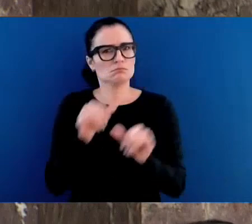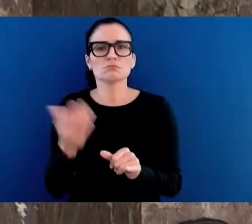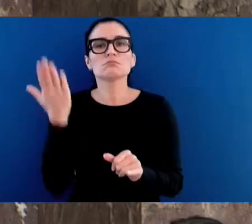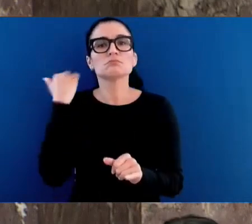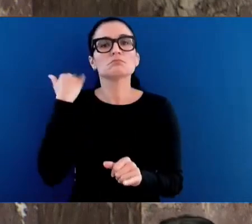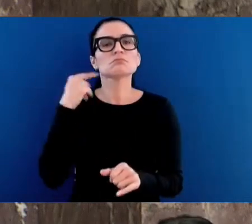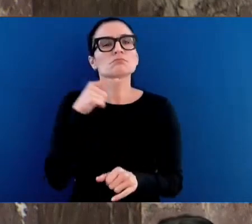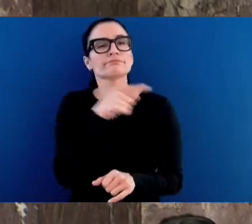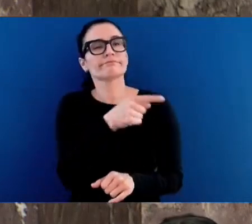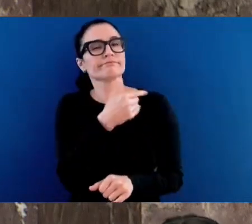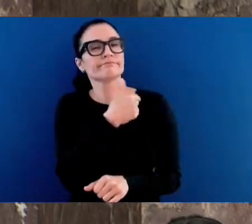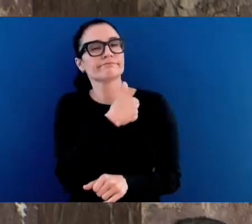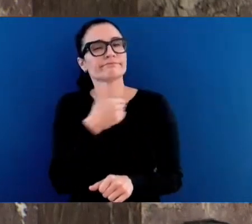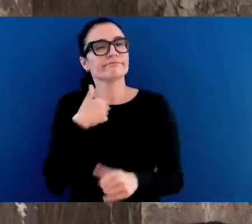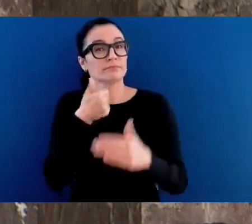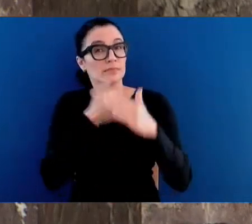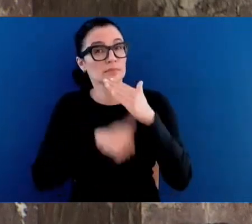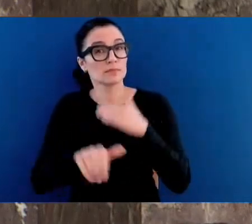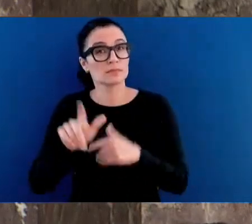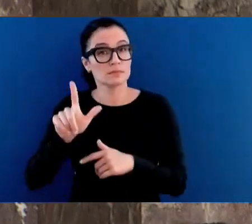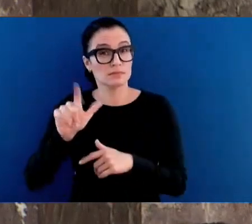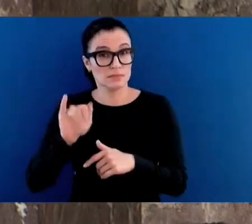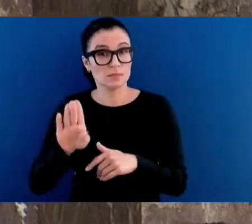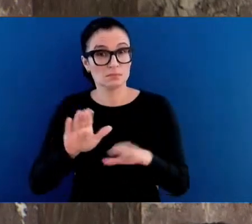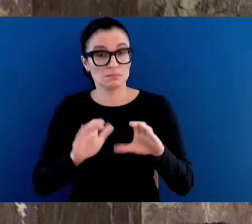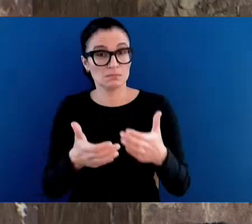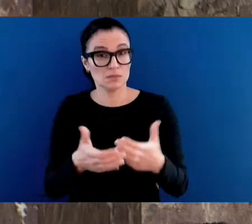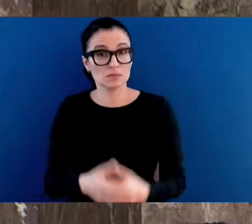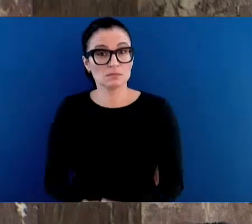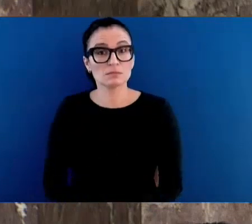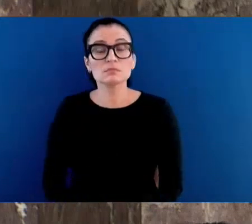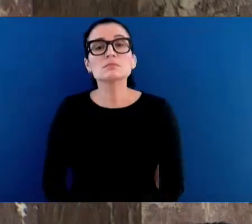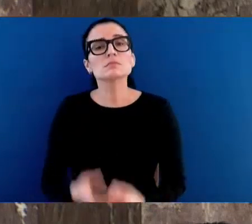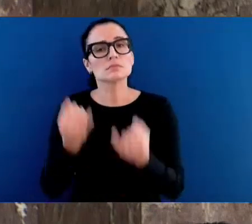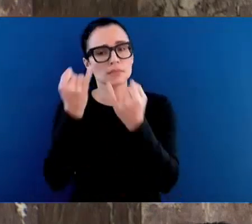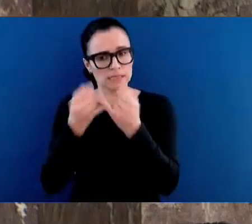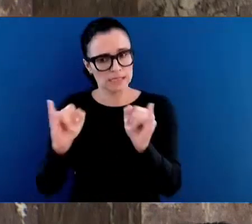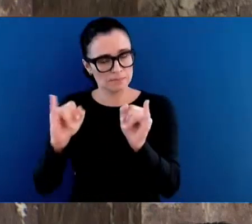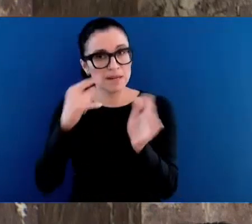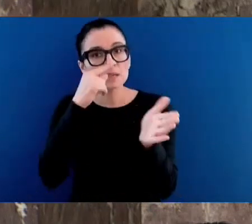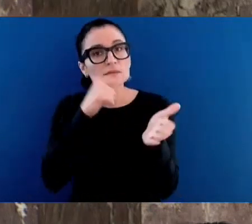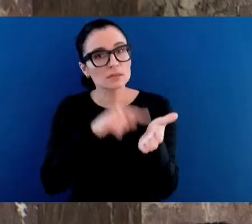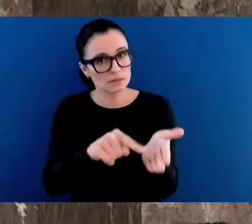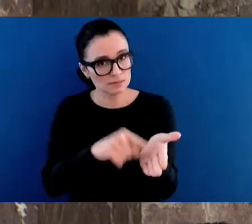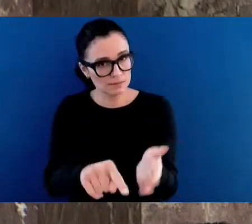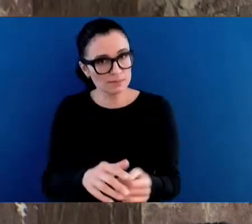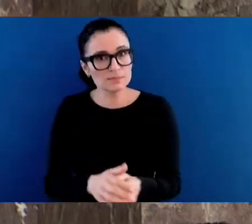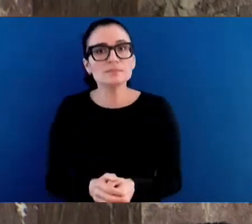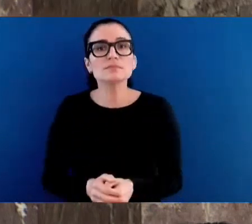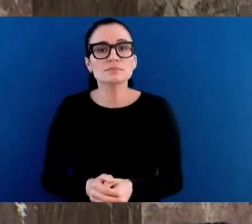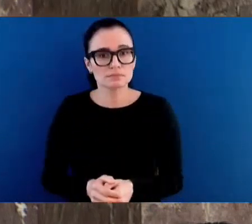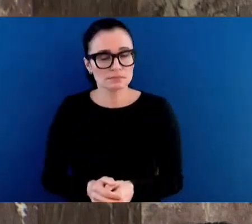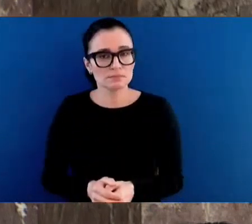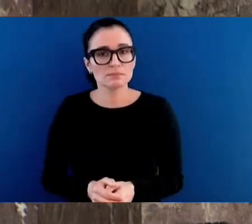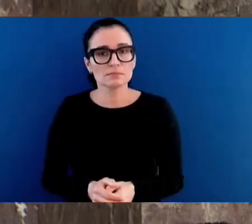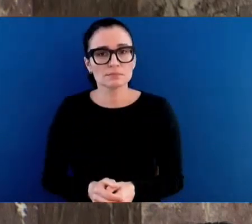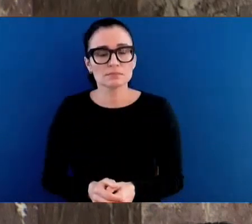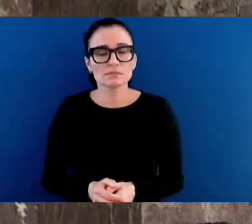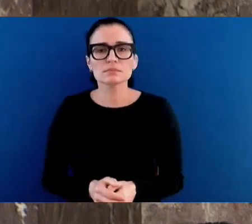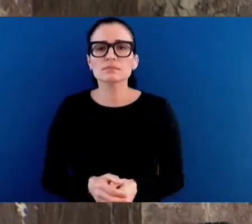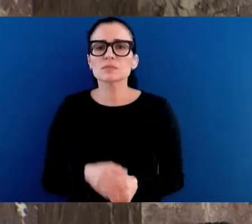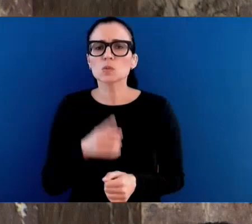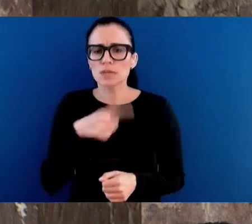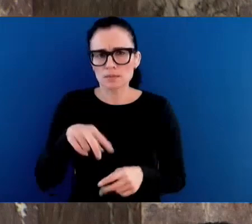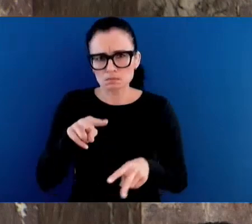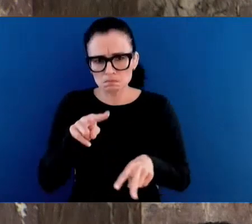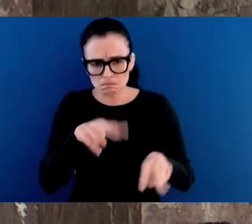checks done by third parties that come in and assess the purchase value. Now, it's hard to understand if the member is suggesting